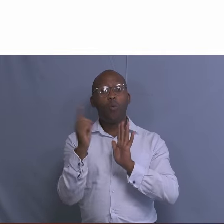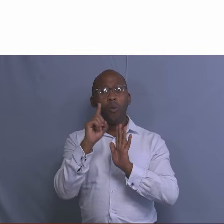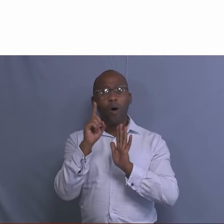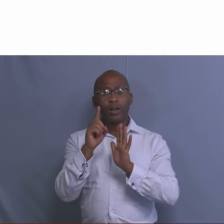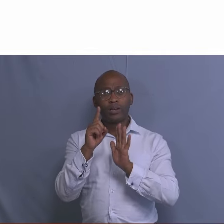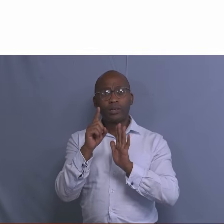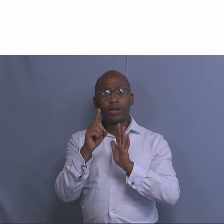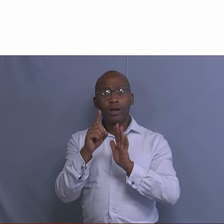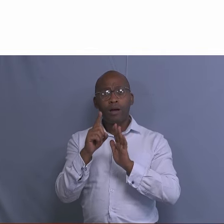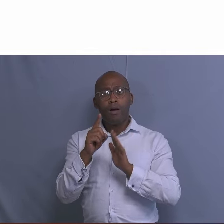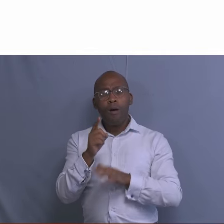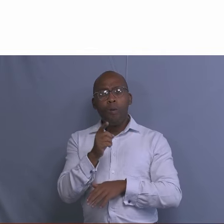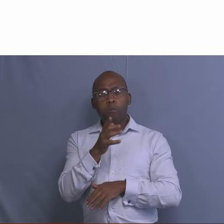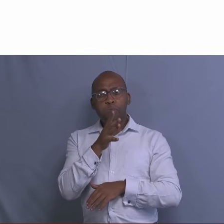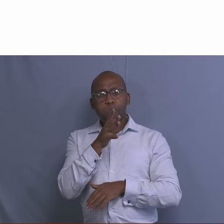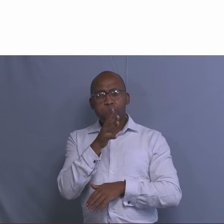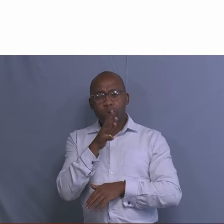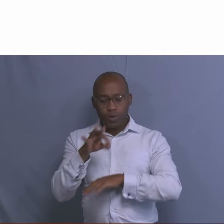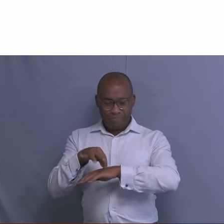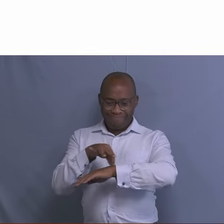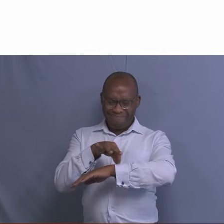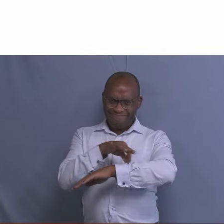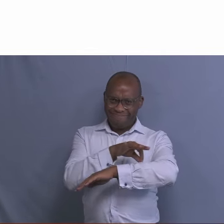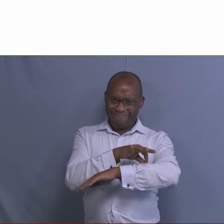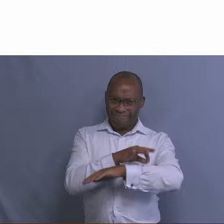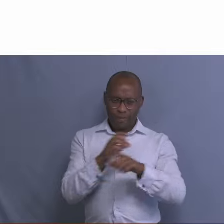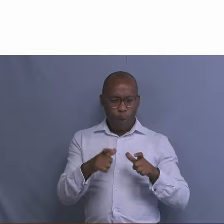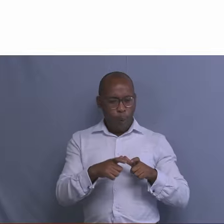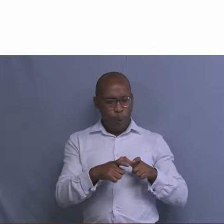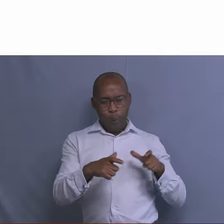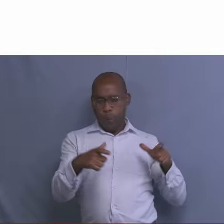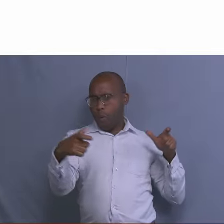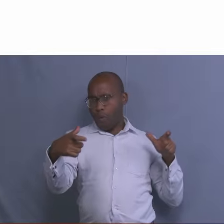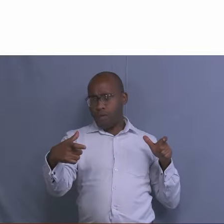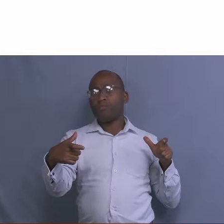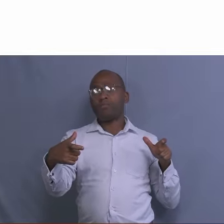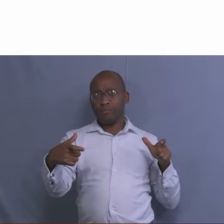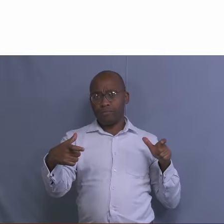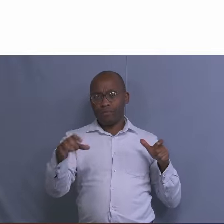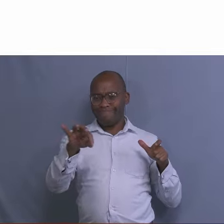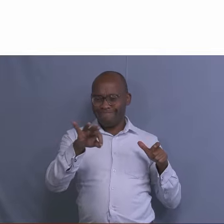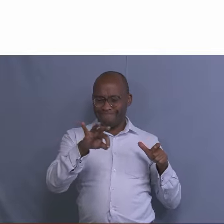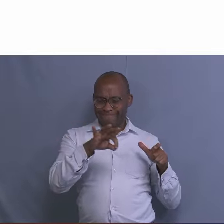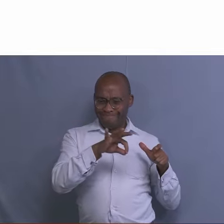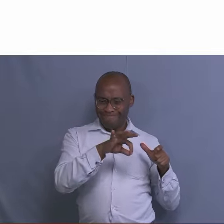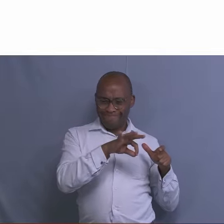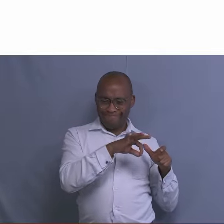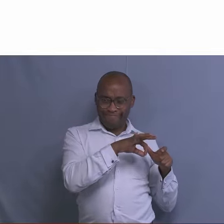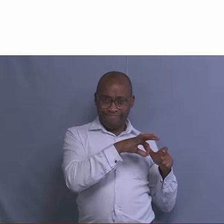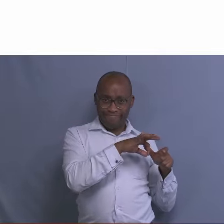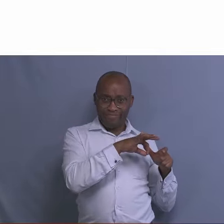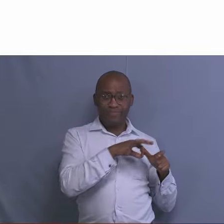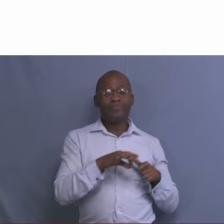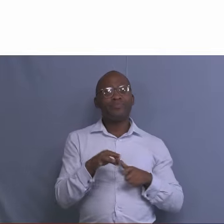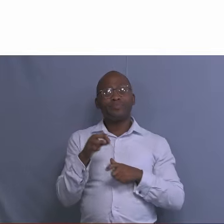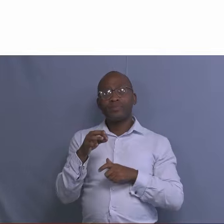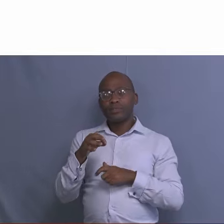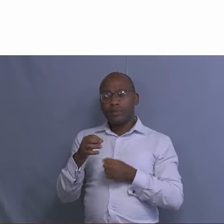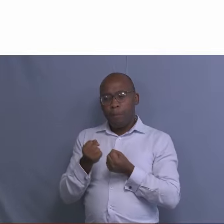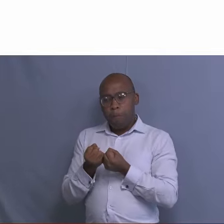and animal products, and the main purpose is to sell. Now, in